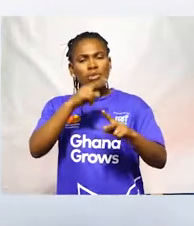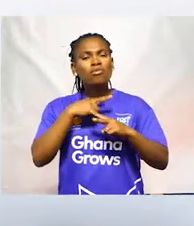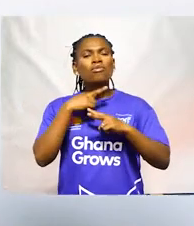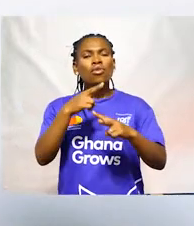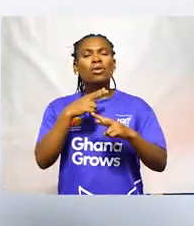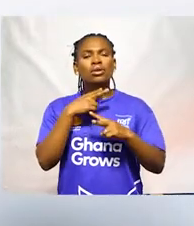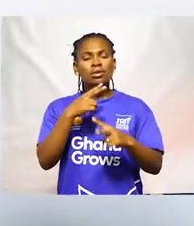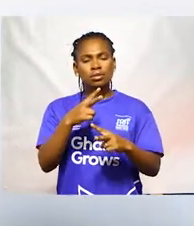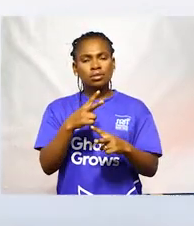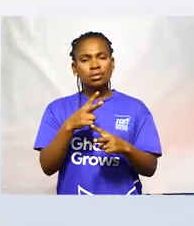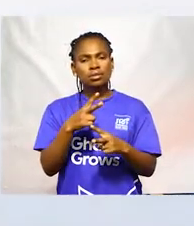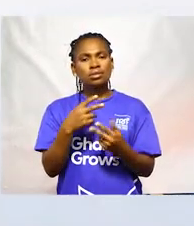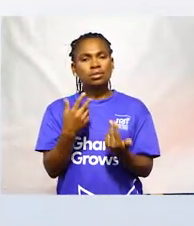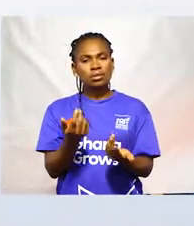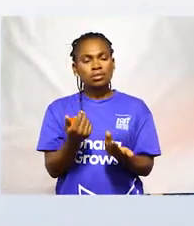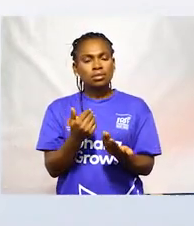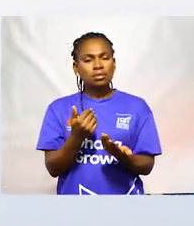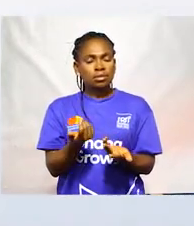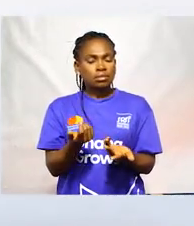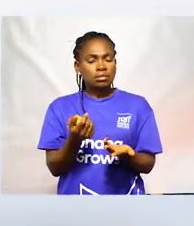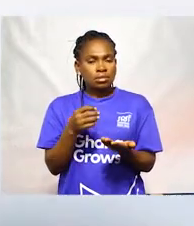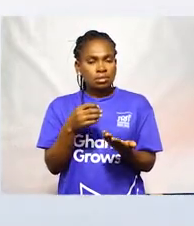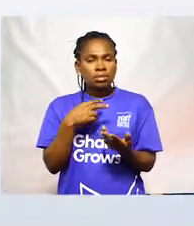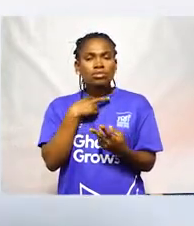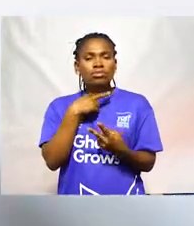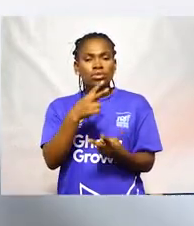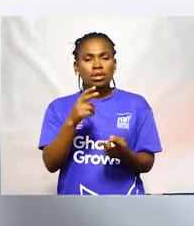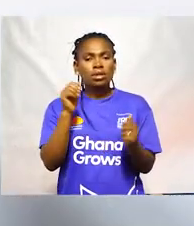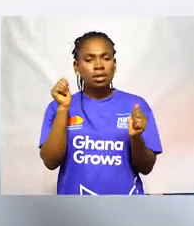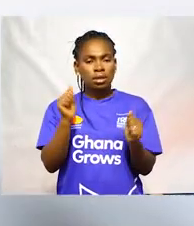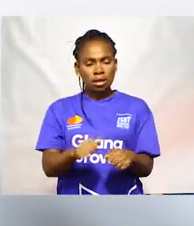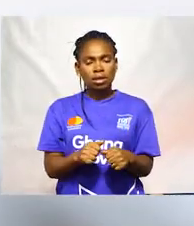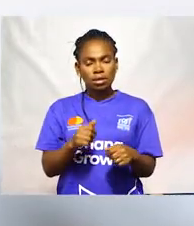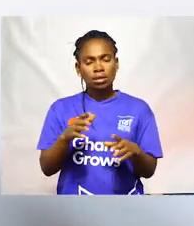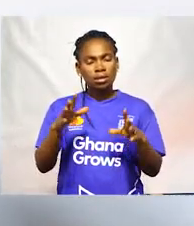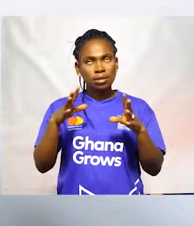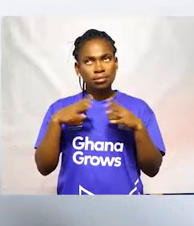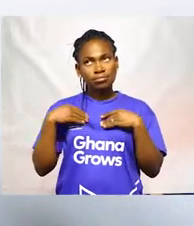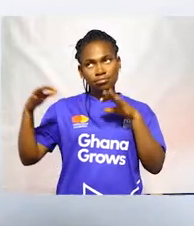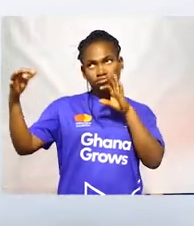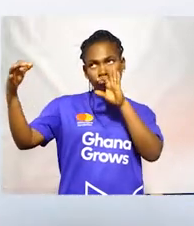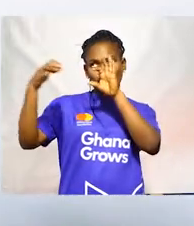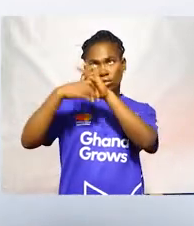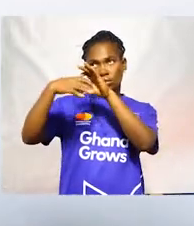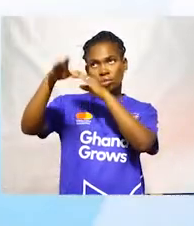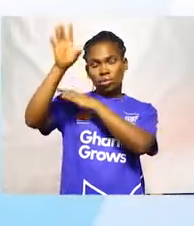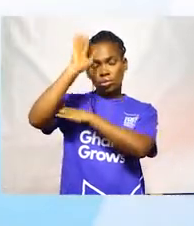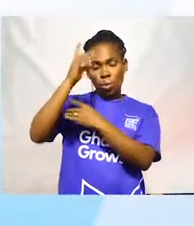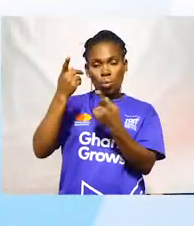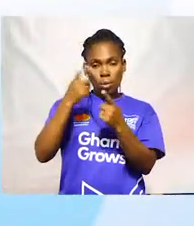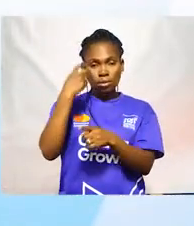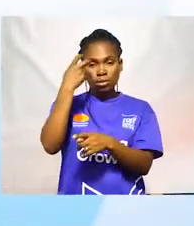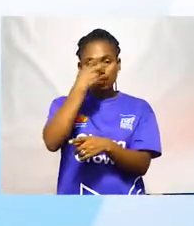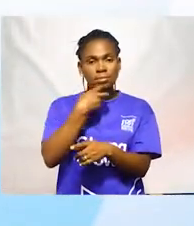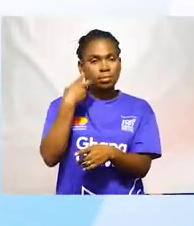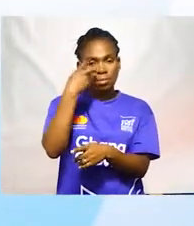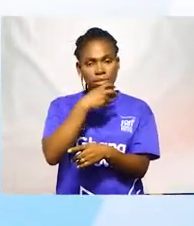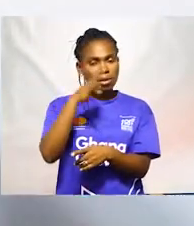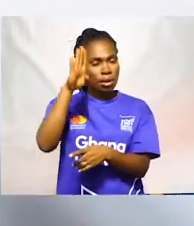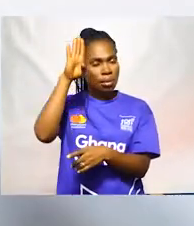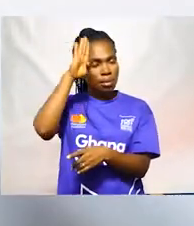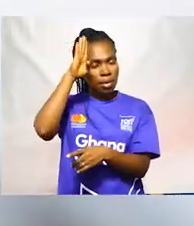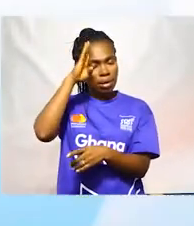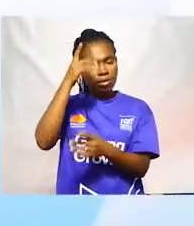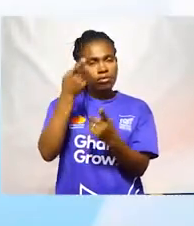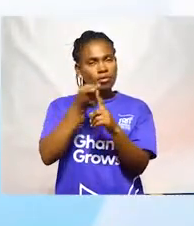voices, excuse me to say, you can equate to the voice of God. Who, when they speak, bring you the mind of they God. Bring you the mind of God.